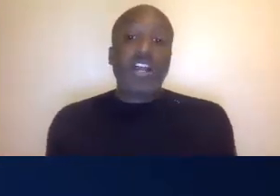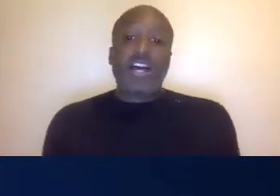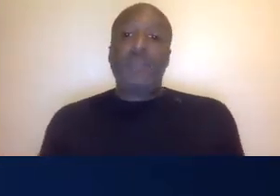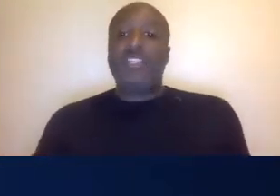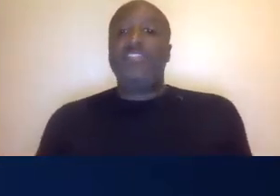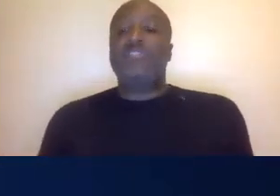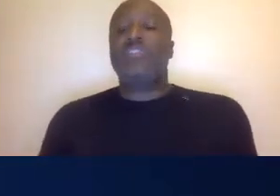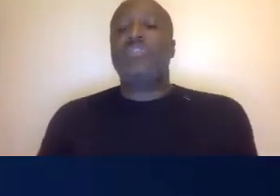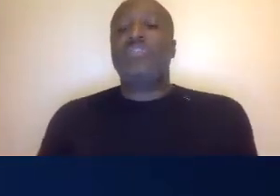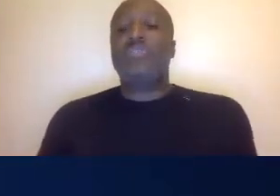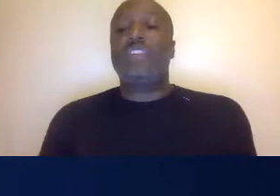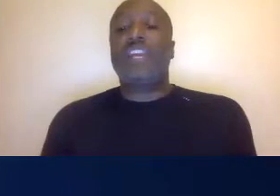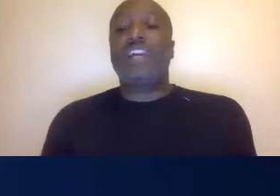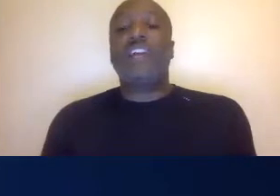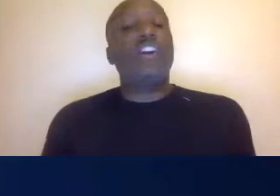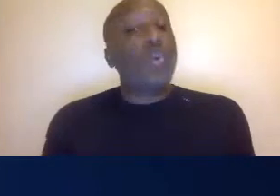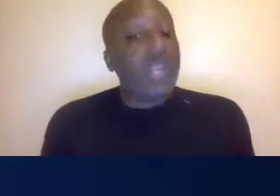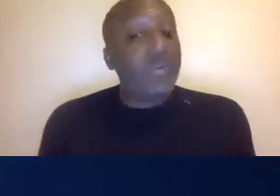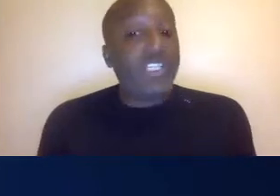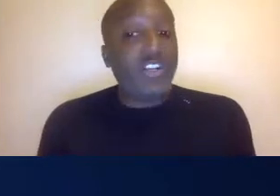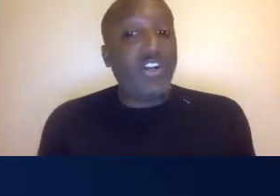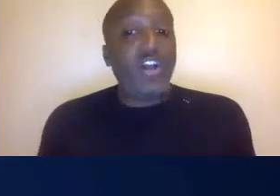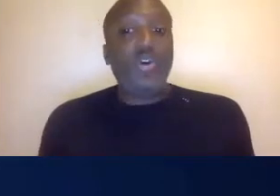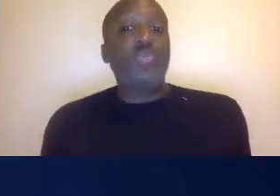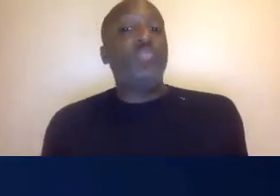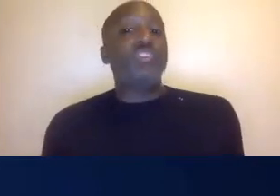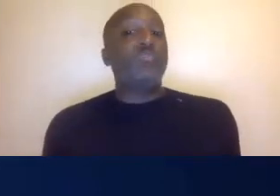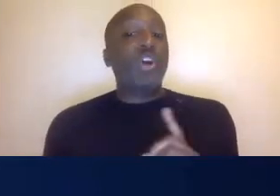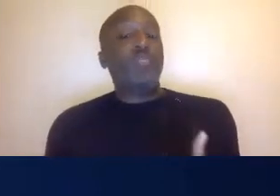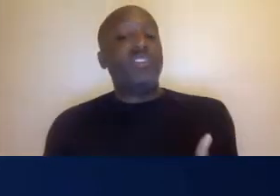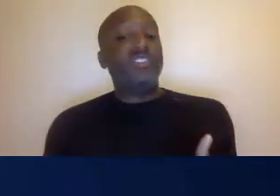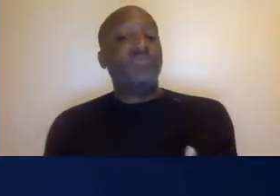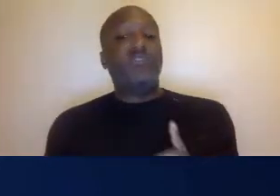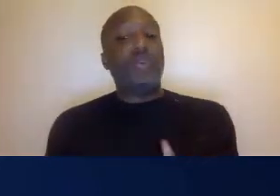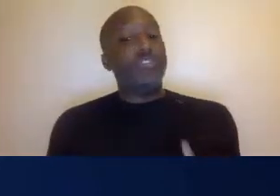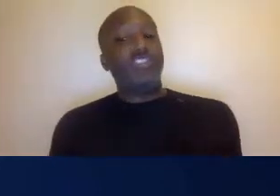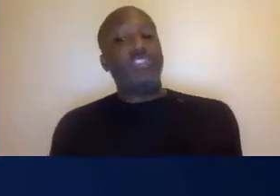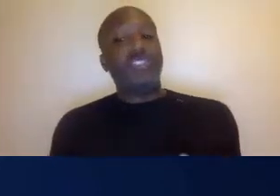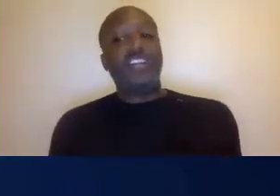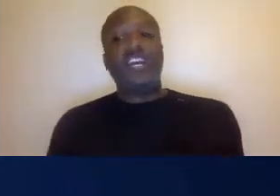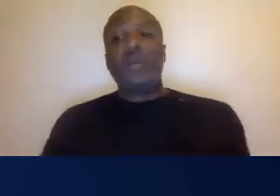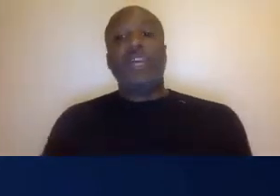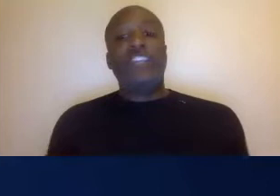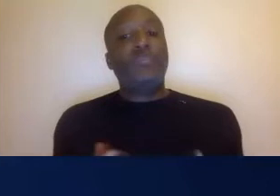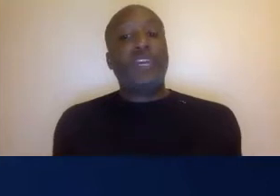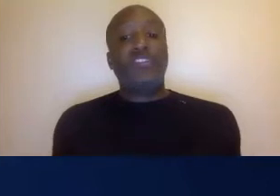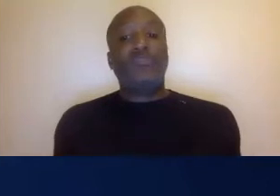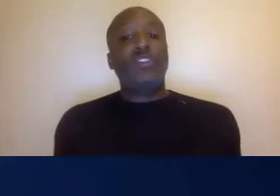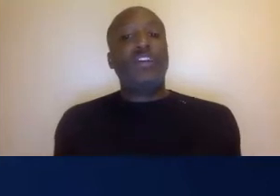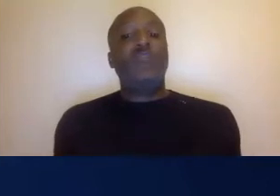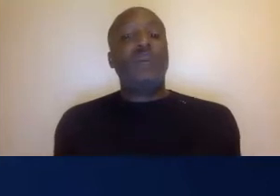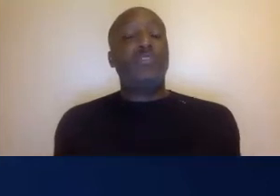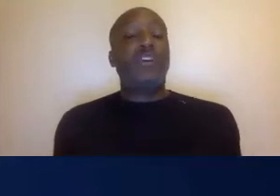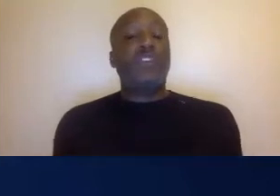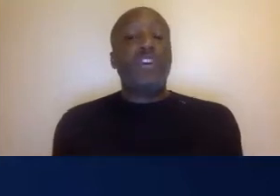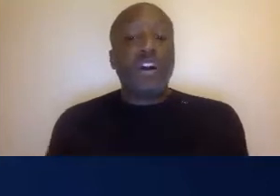more, I'm pleased to introduce an incredible leader who puts purpose before position, makes space for